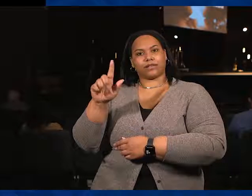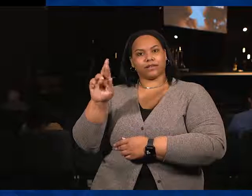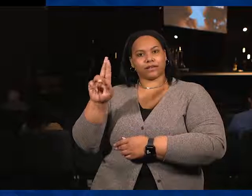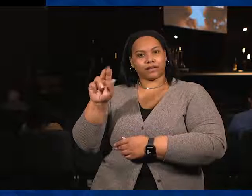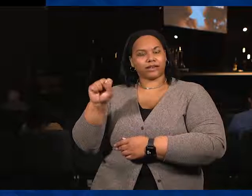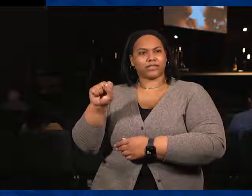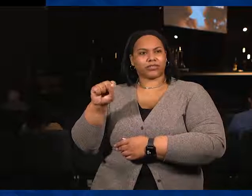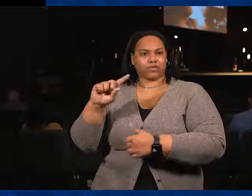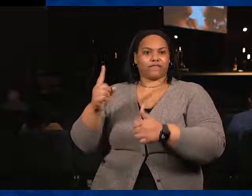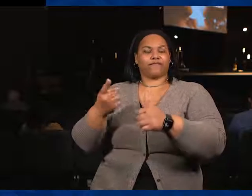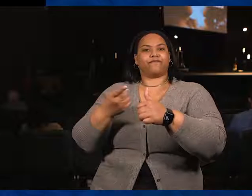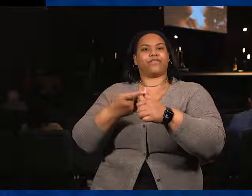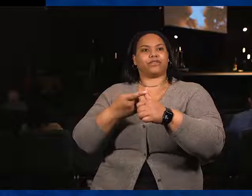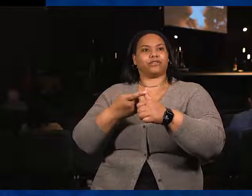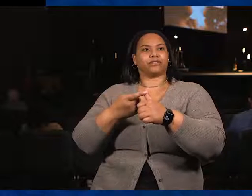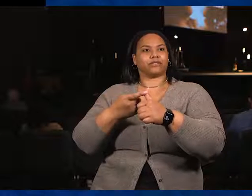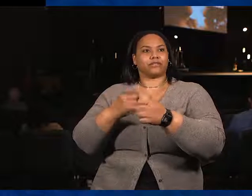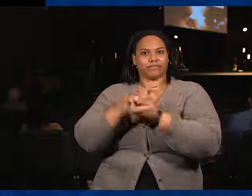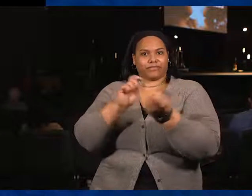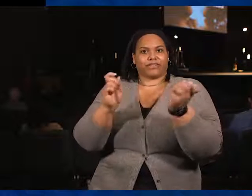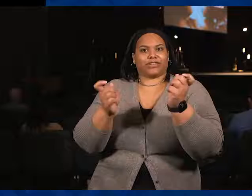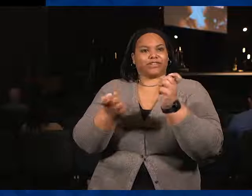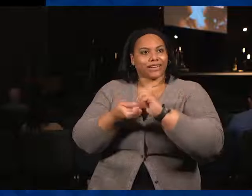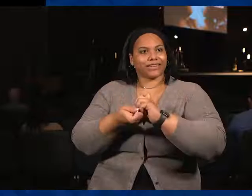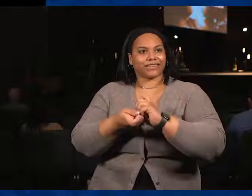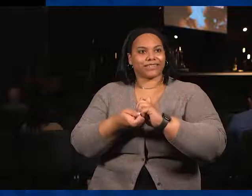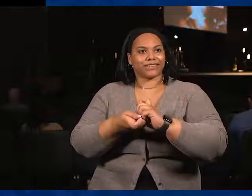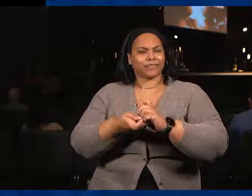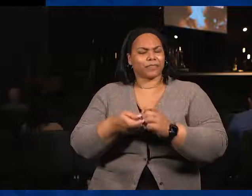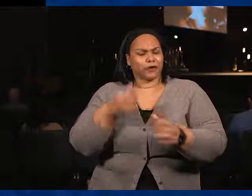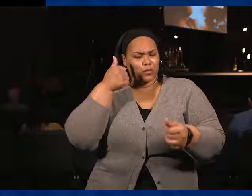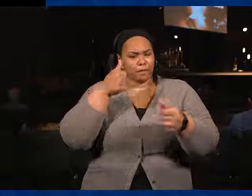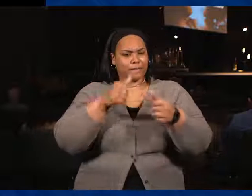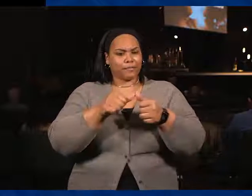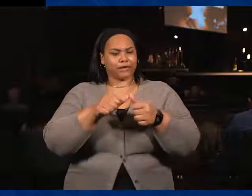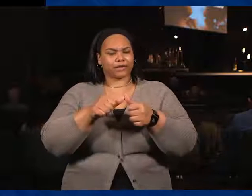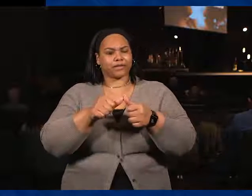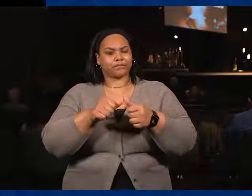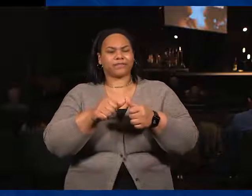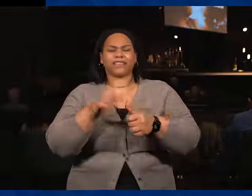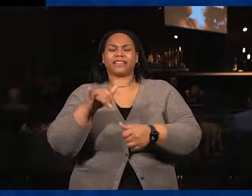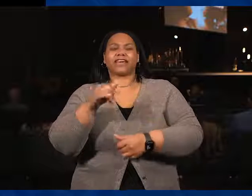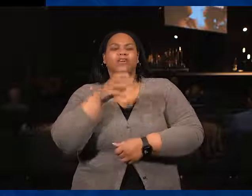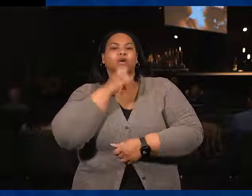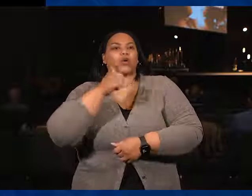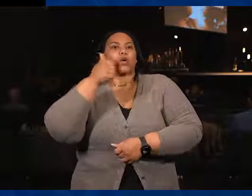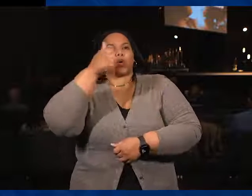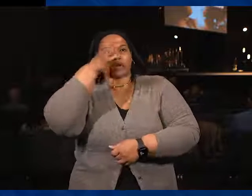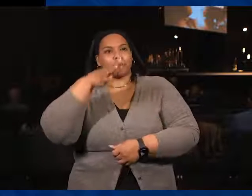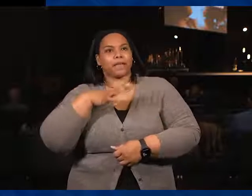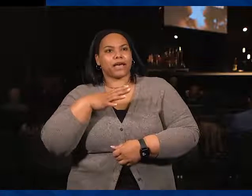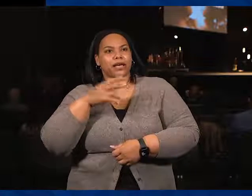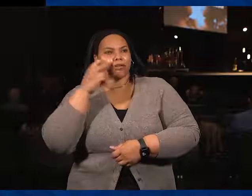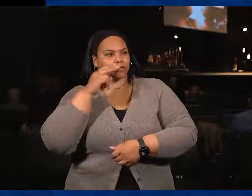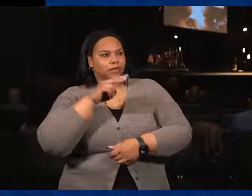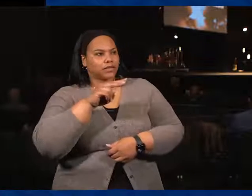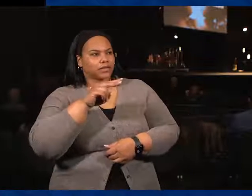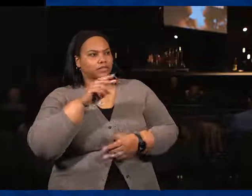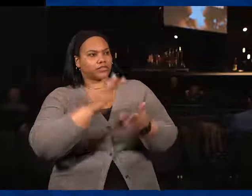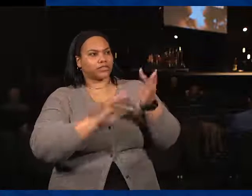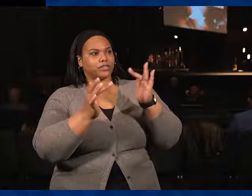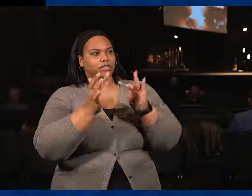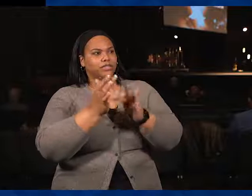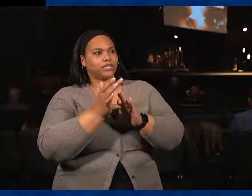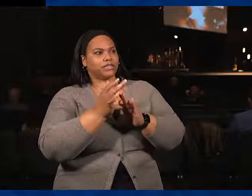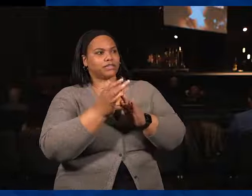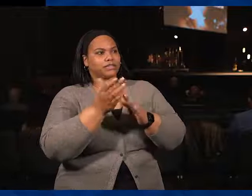Gentile converts. Or maybe you remember that centurion who saw Jesus dying on the cross